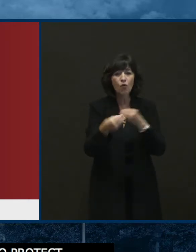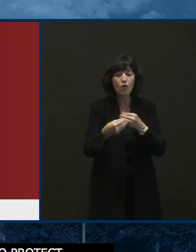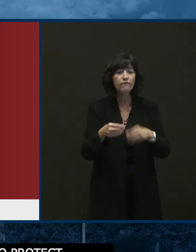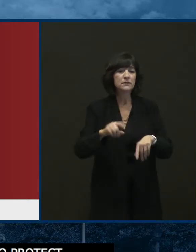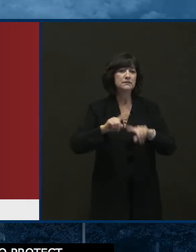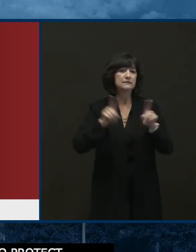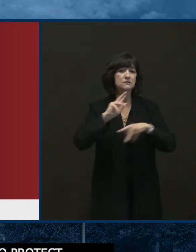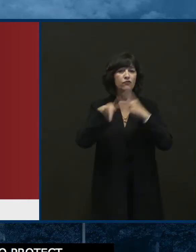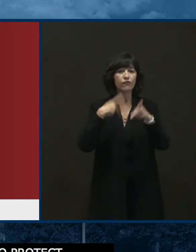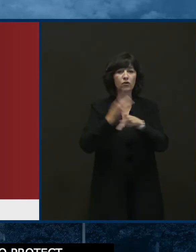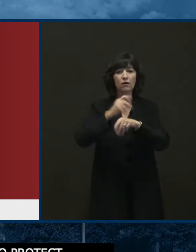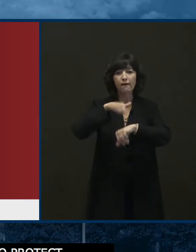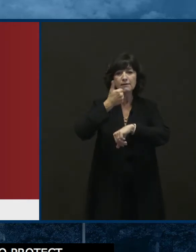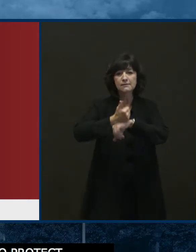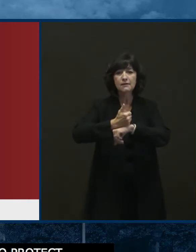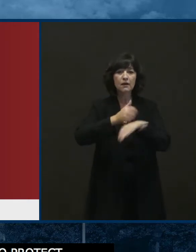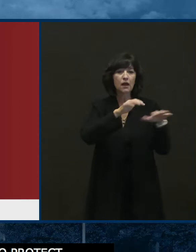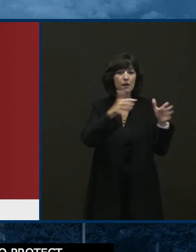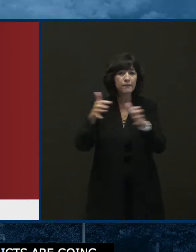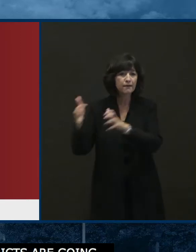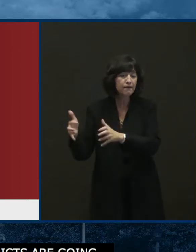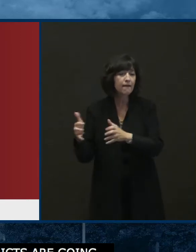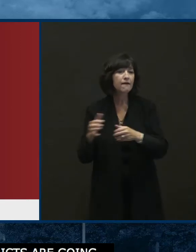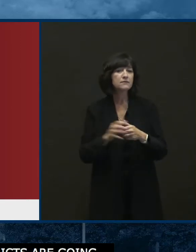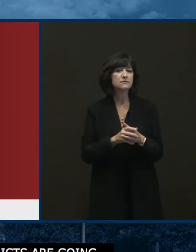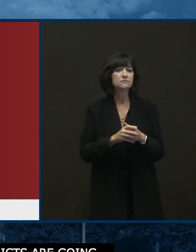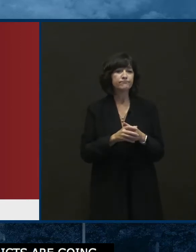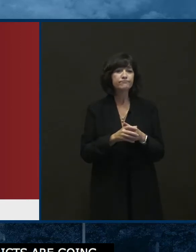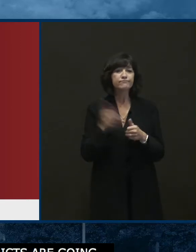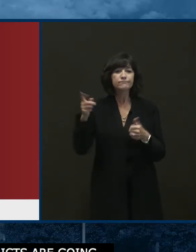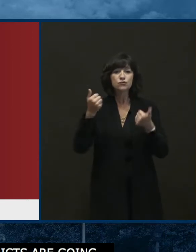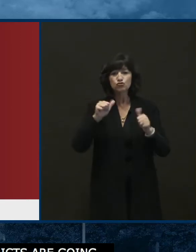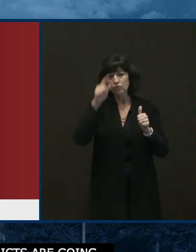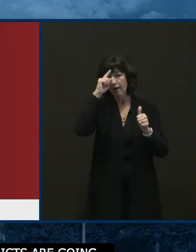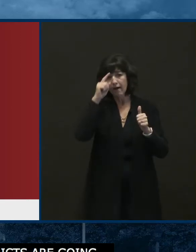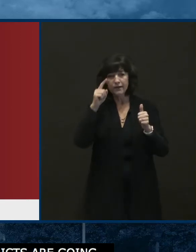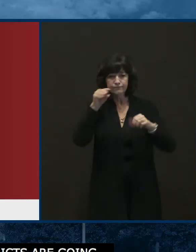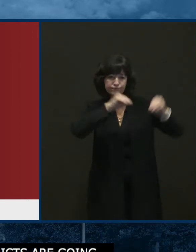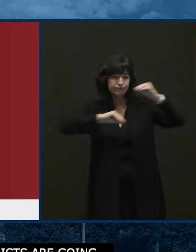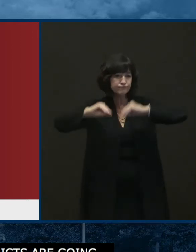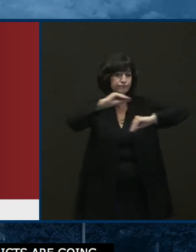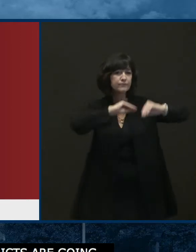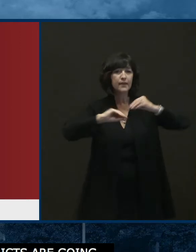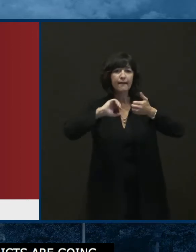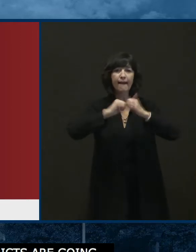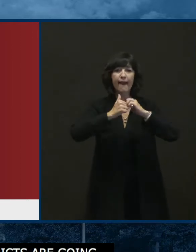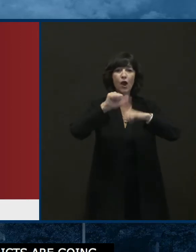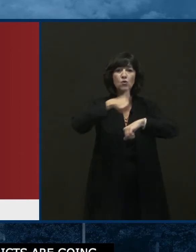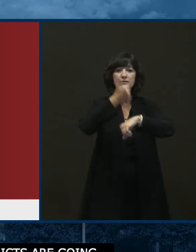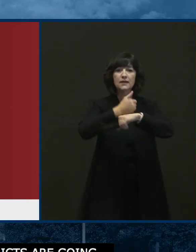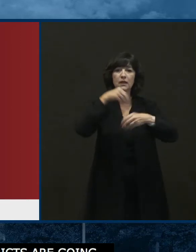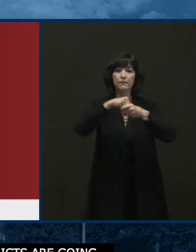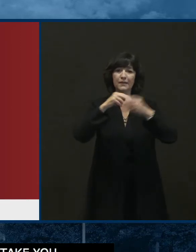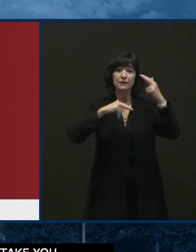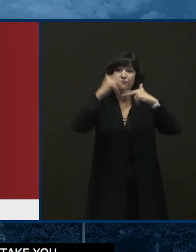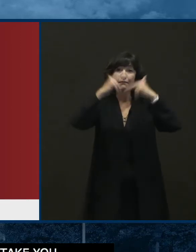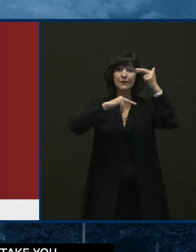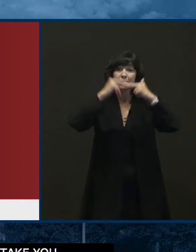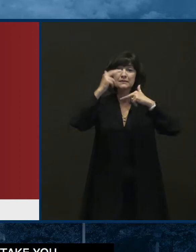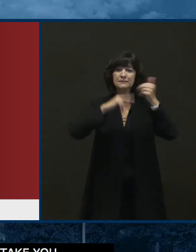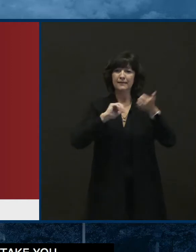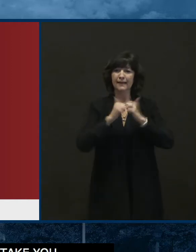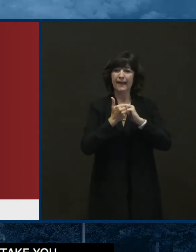learning at the moment, but they're thinking through how they move some of their student populations back into in-person instruction